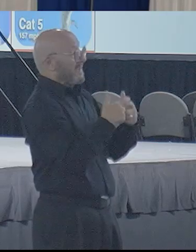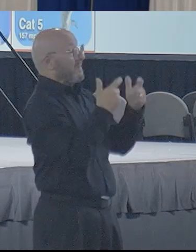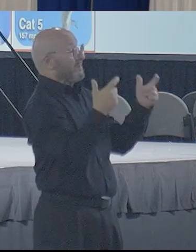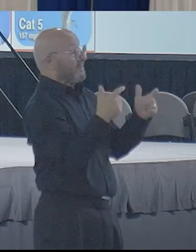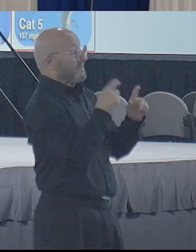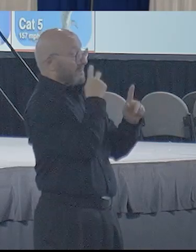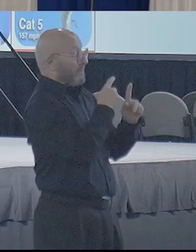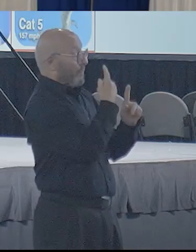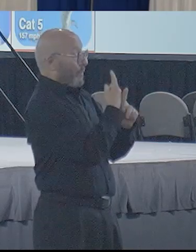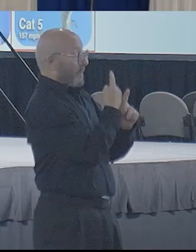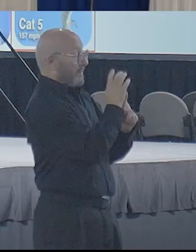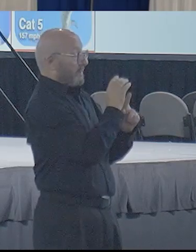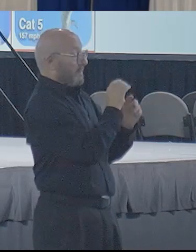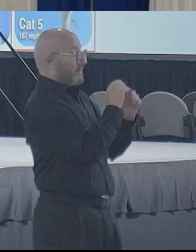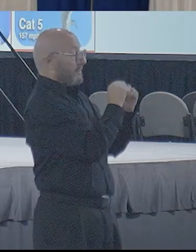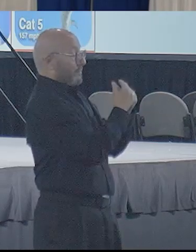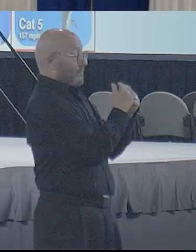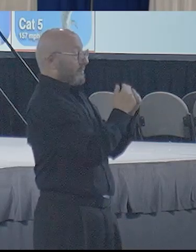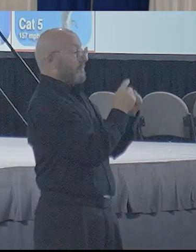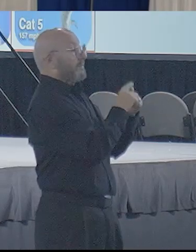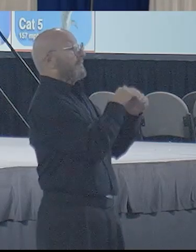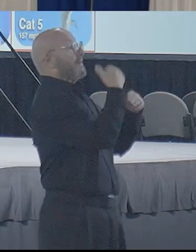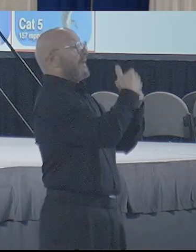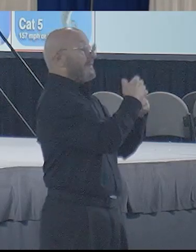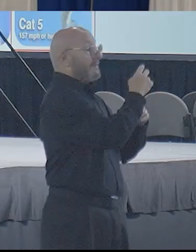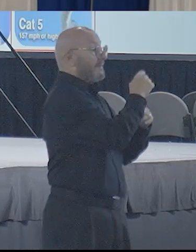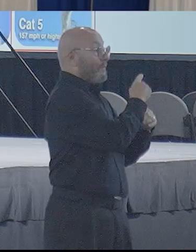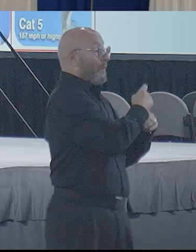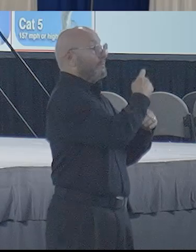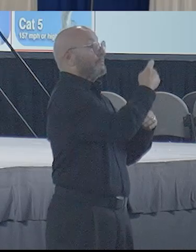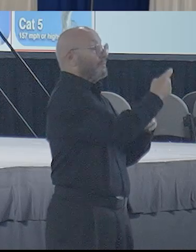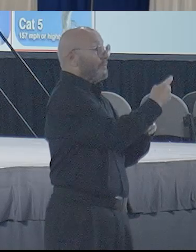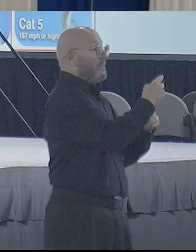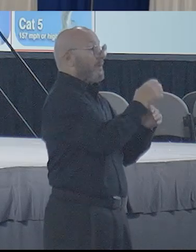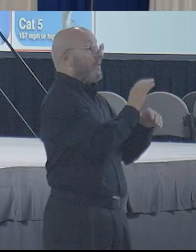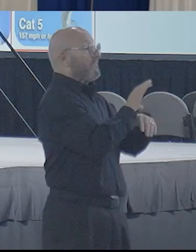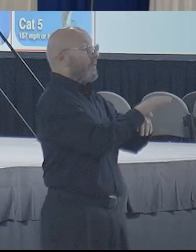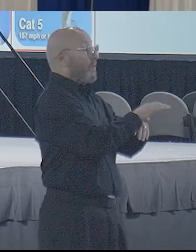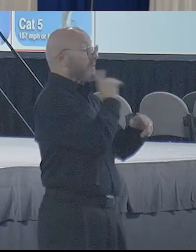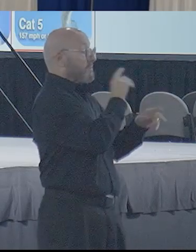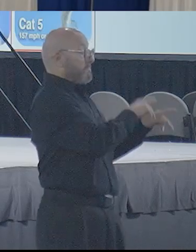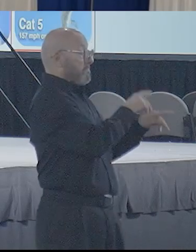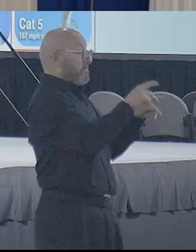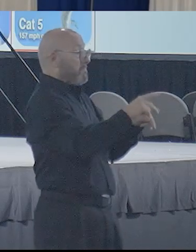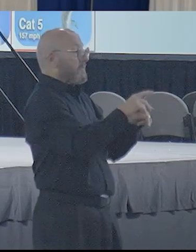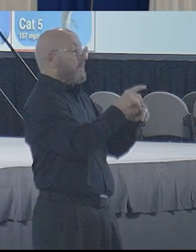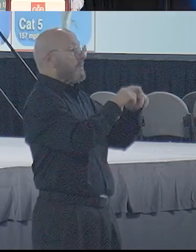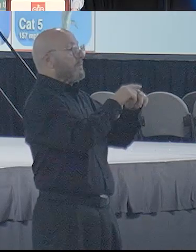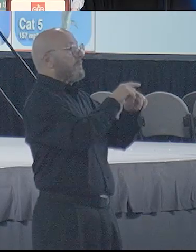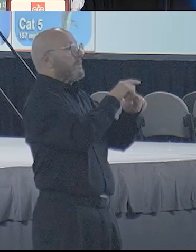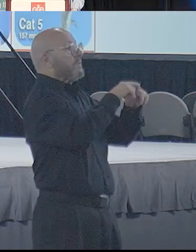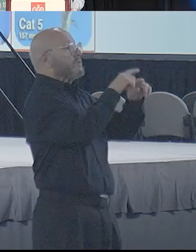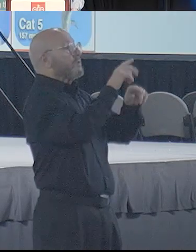one category to the next, because the force of the wind and the damage that's going to happen is proportional to the square of the wind